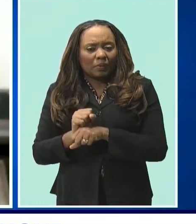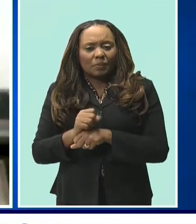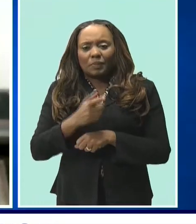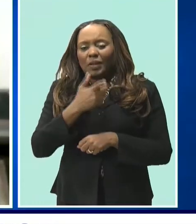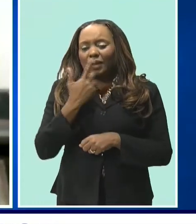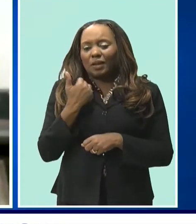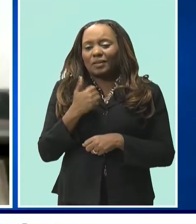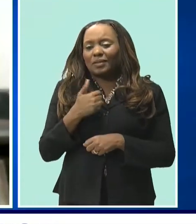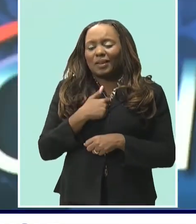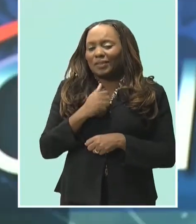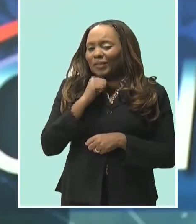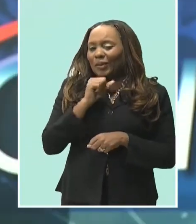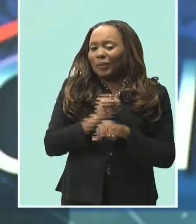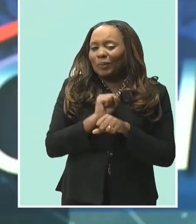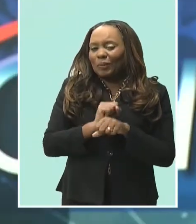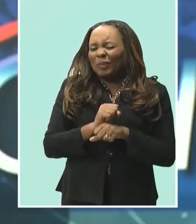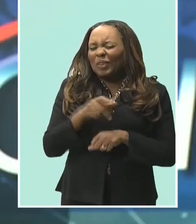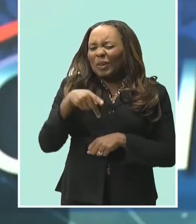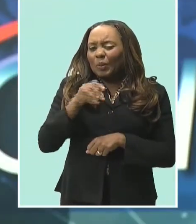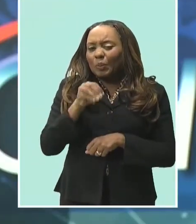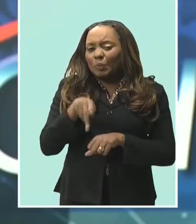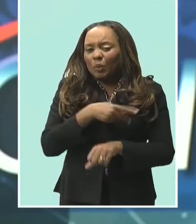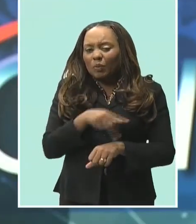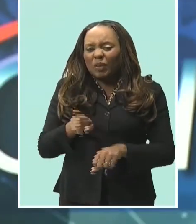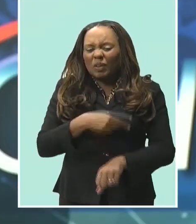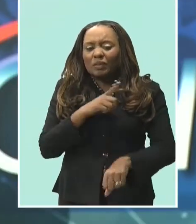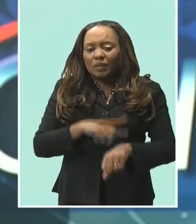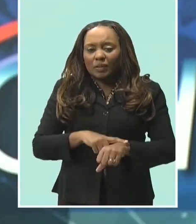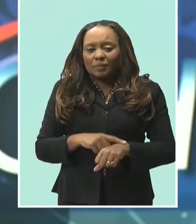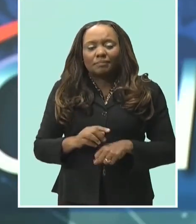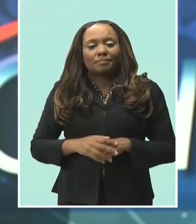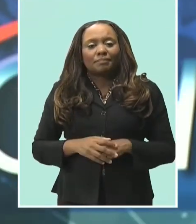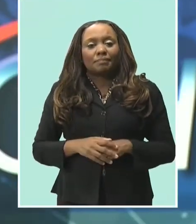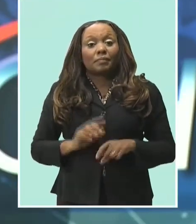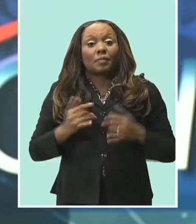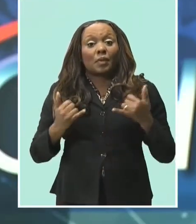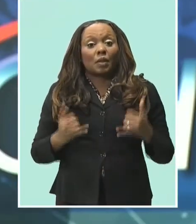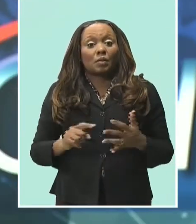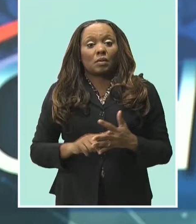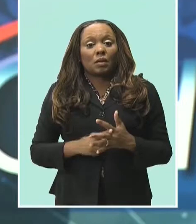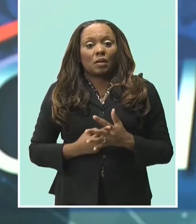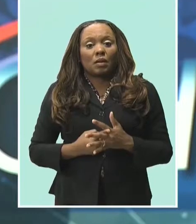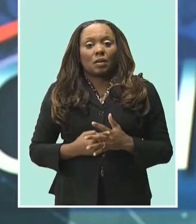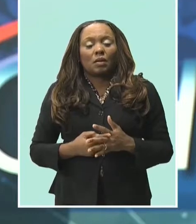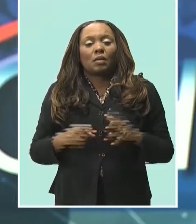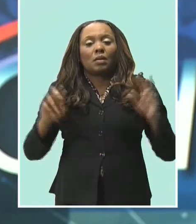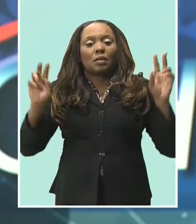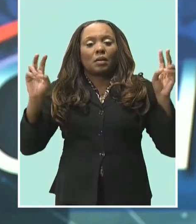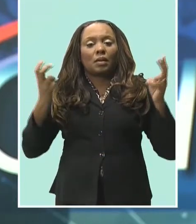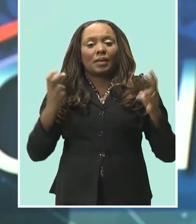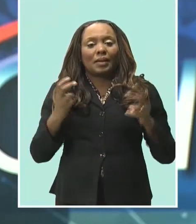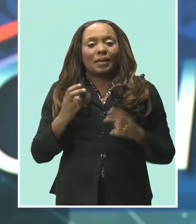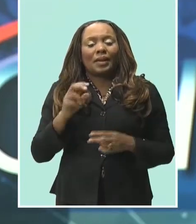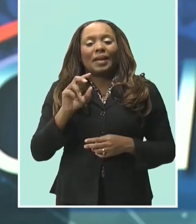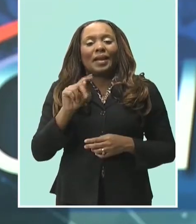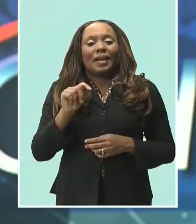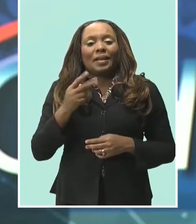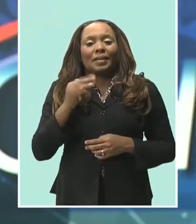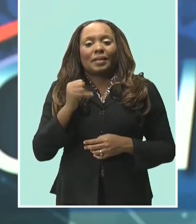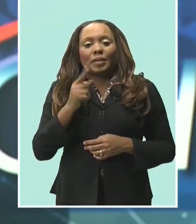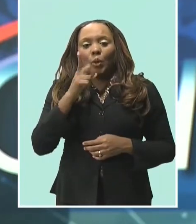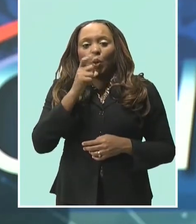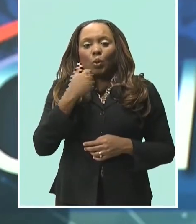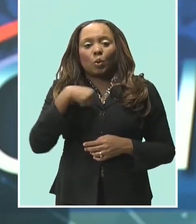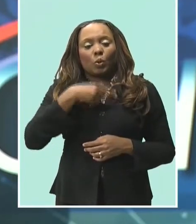me for a little while. And tonight we start a new weekly series called This Is Who We Are. It's a chance for Barbadians